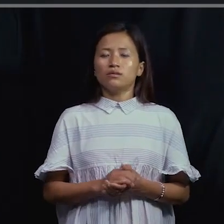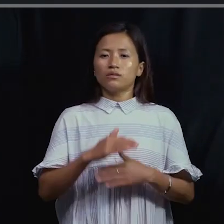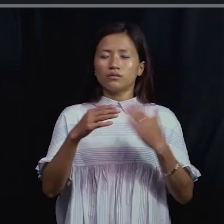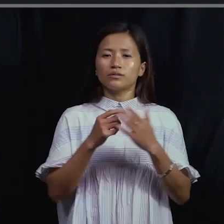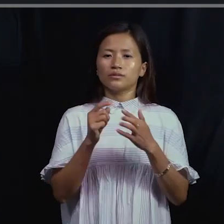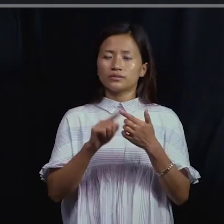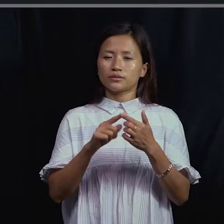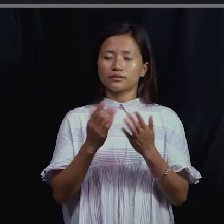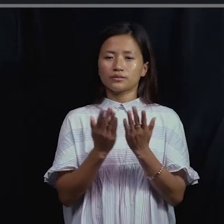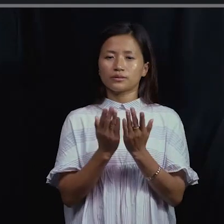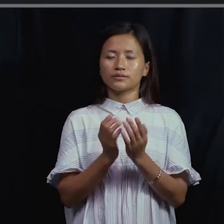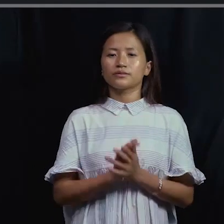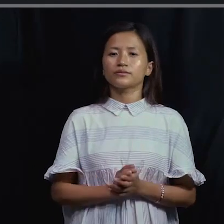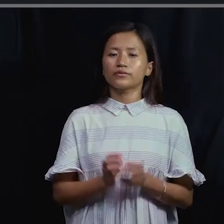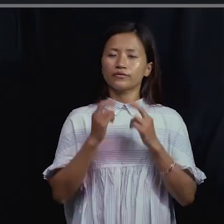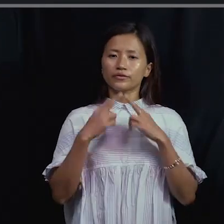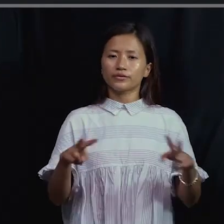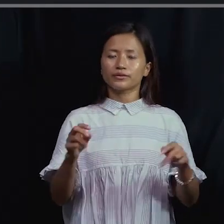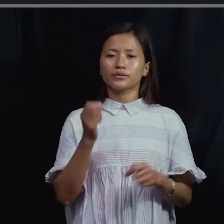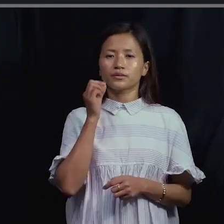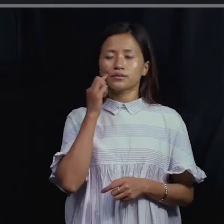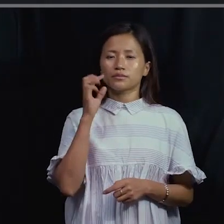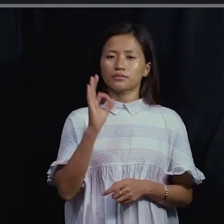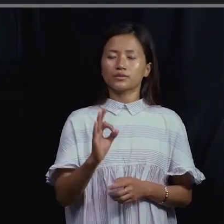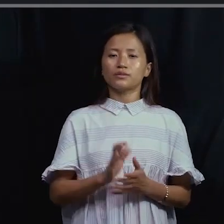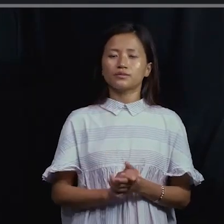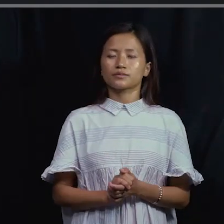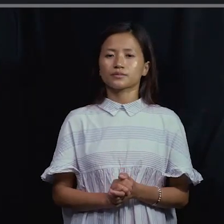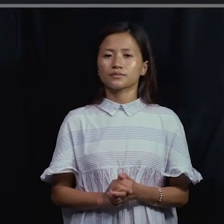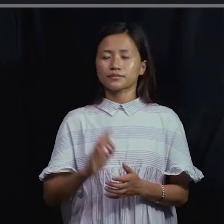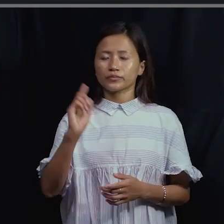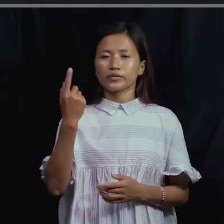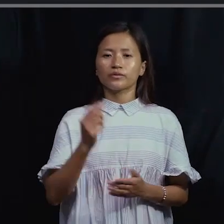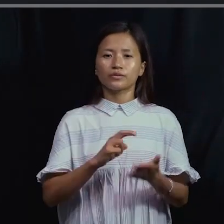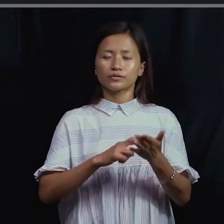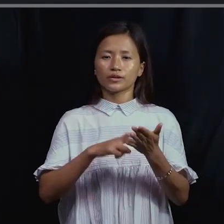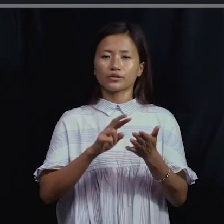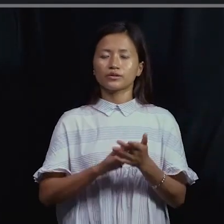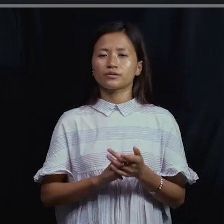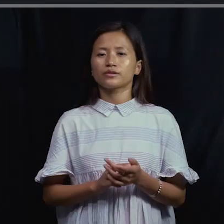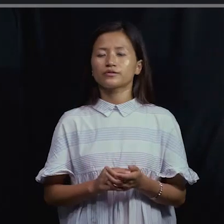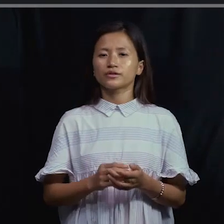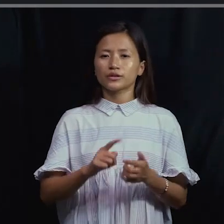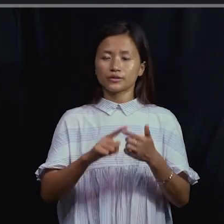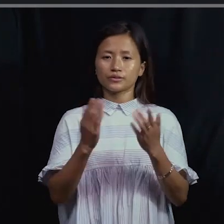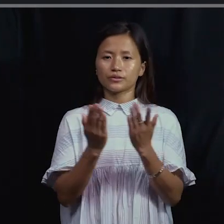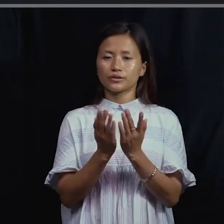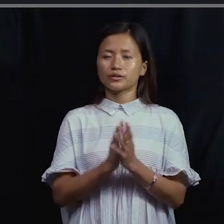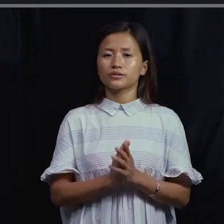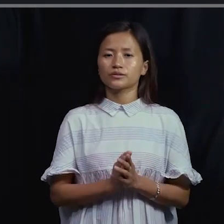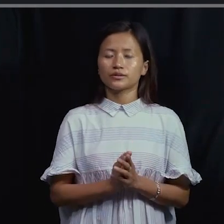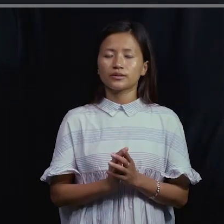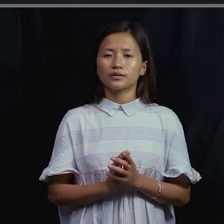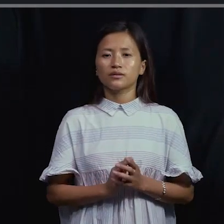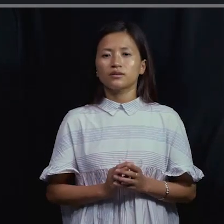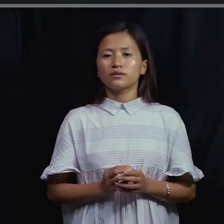educational implications become very important, okay? So first, nature of education during the infancy